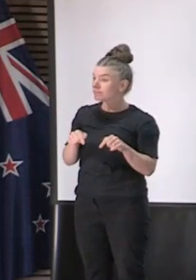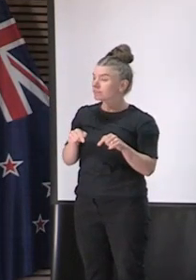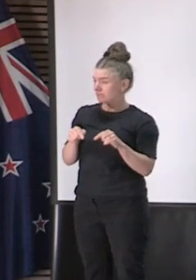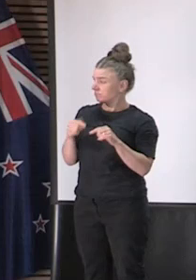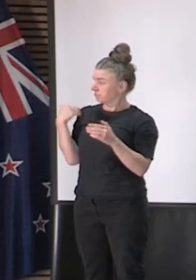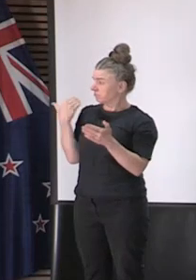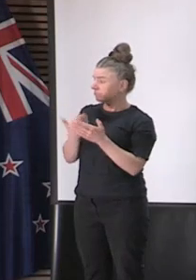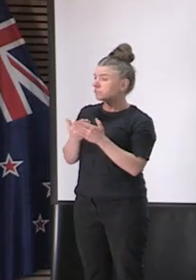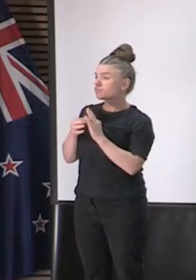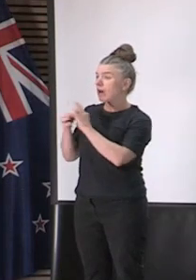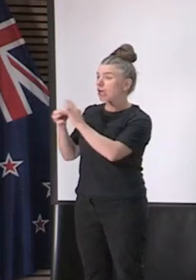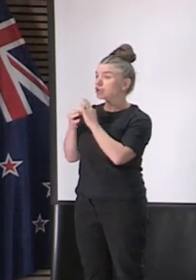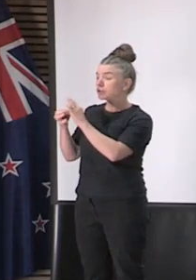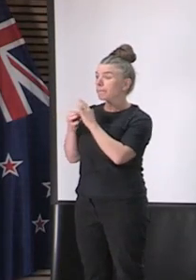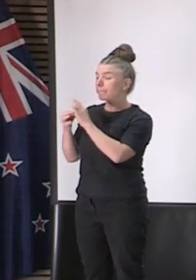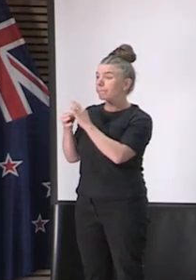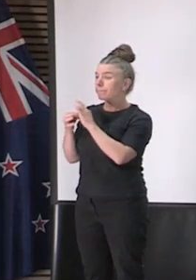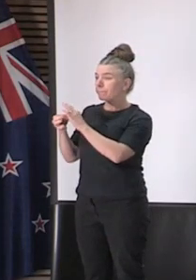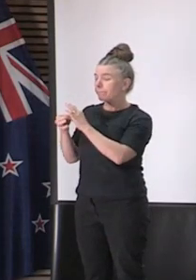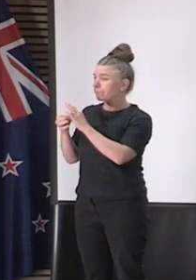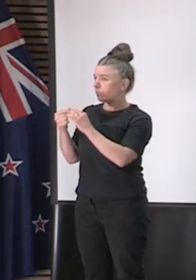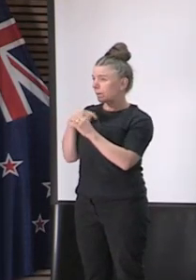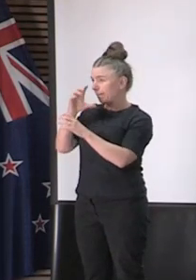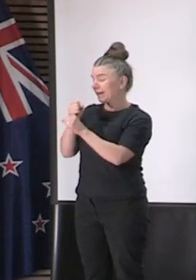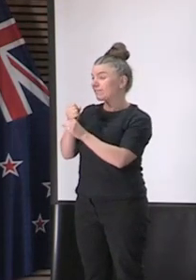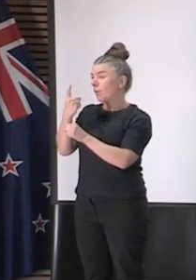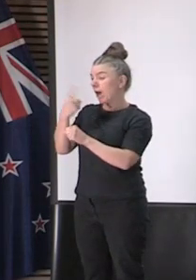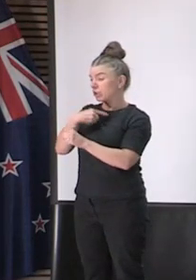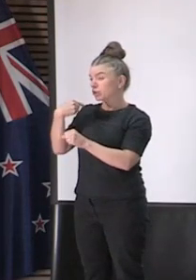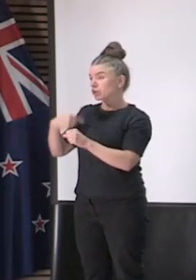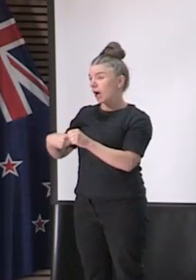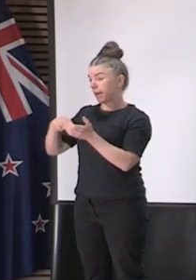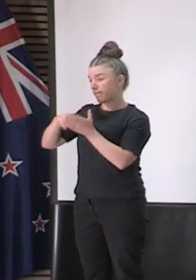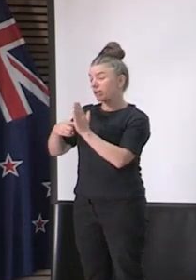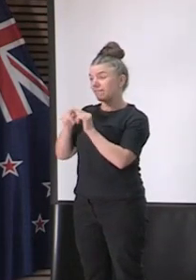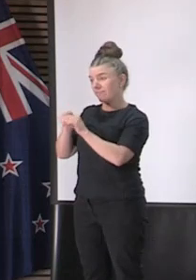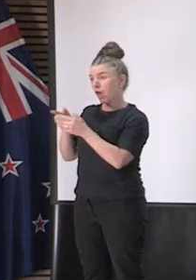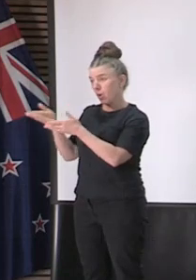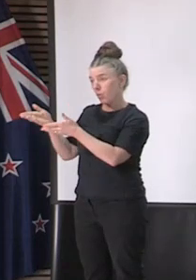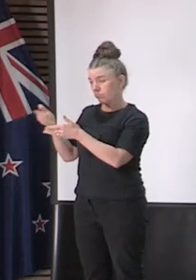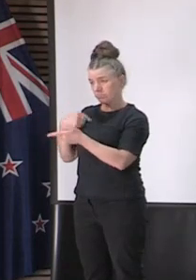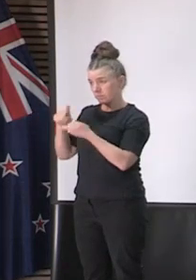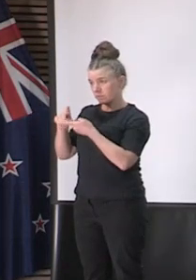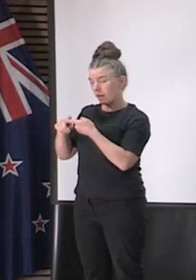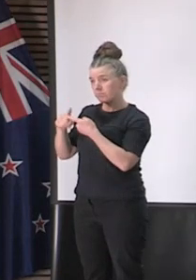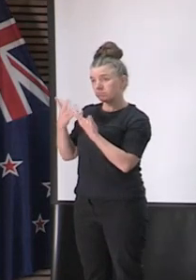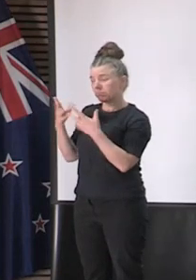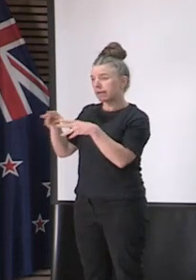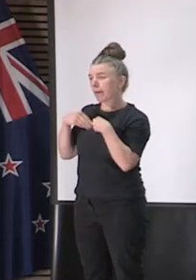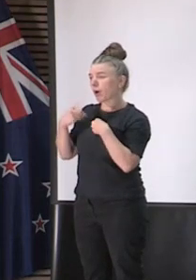years. We've always taken a one China policy, and that is continues to be the